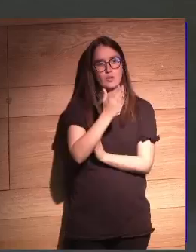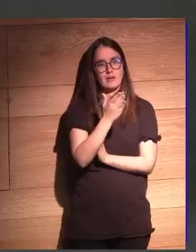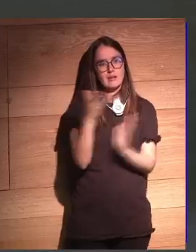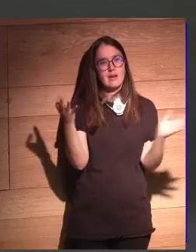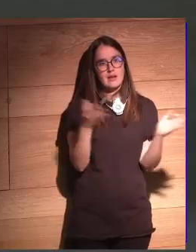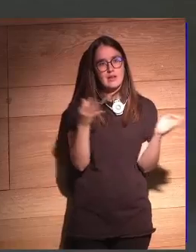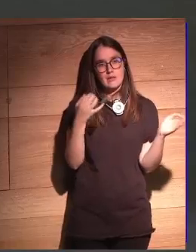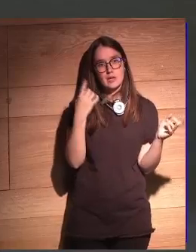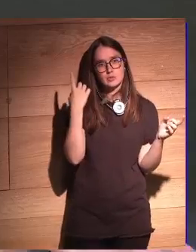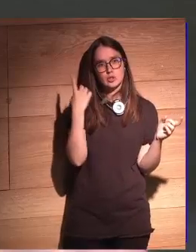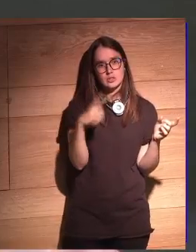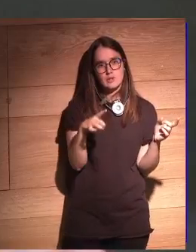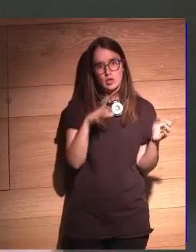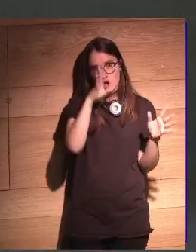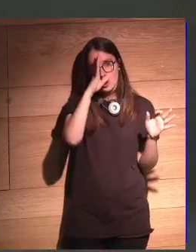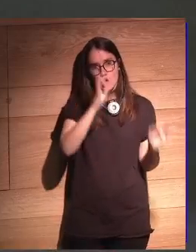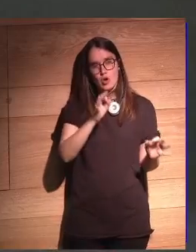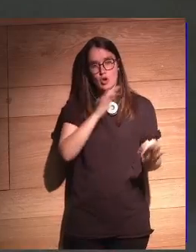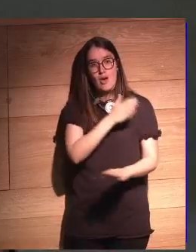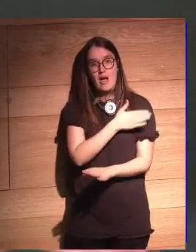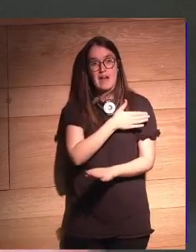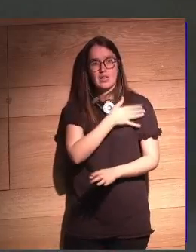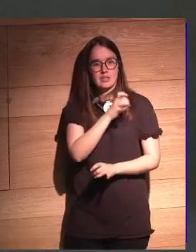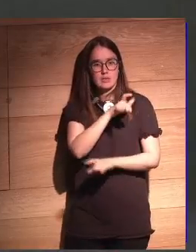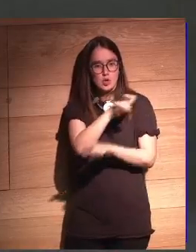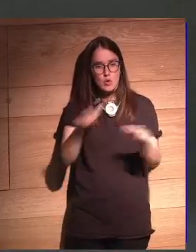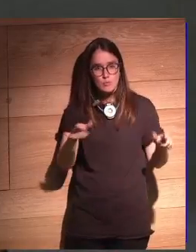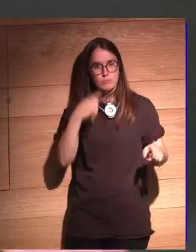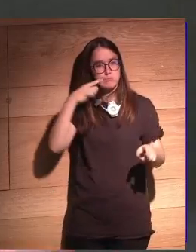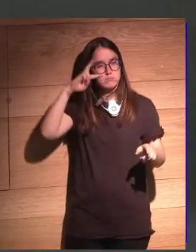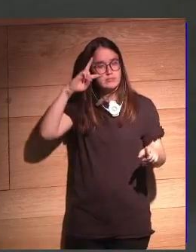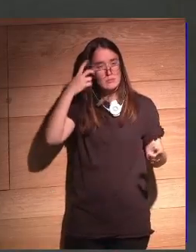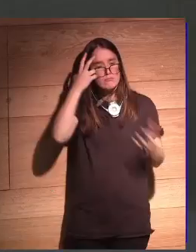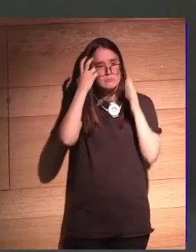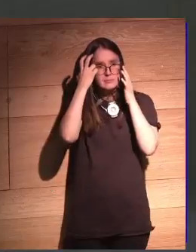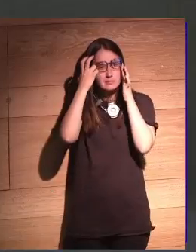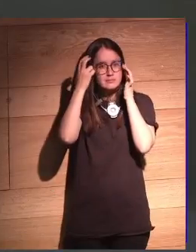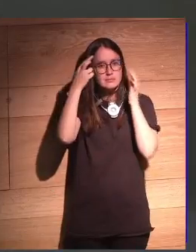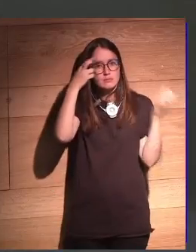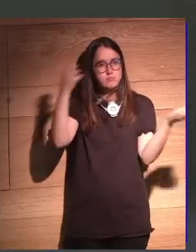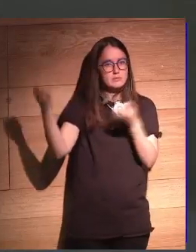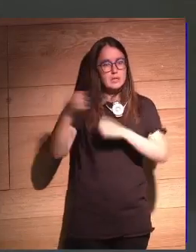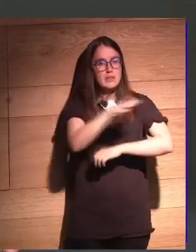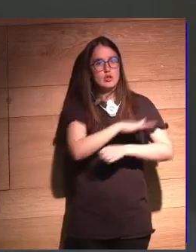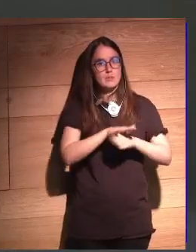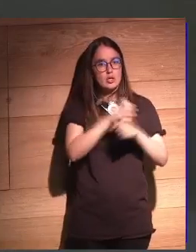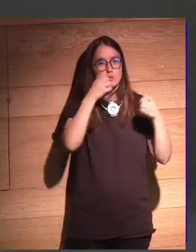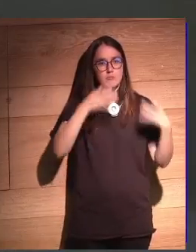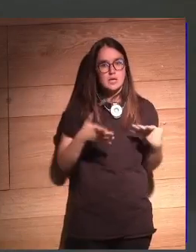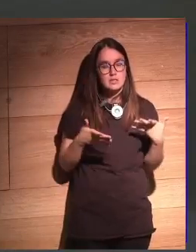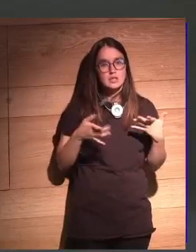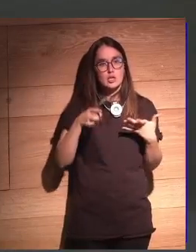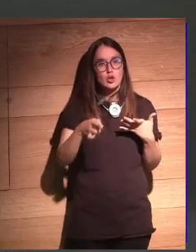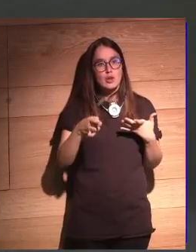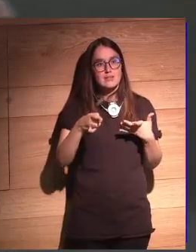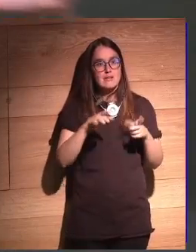need a house urgently, this is something that we should take into account. Obviously, taking into account the